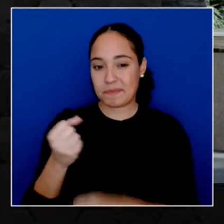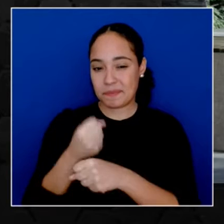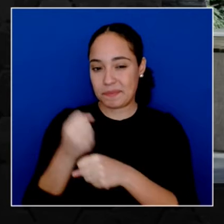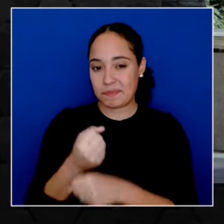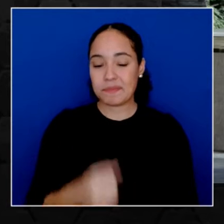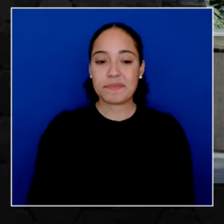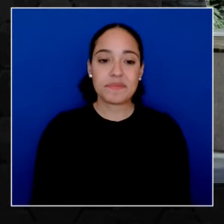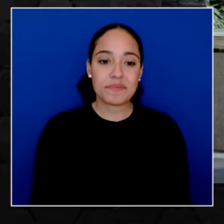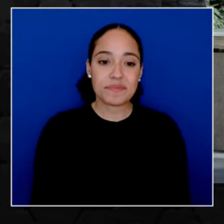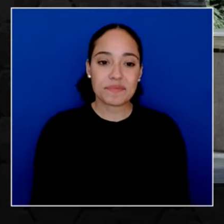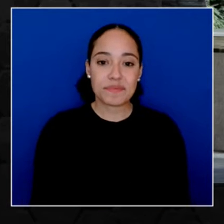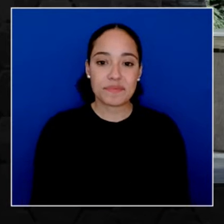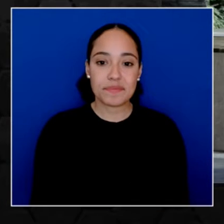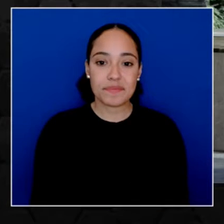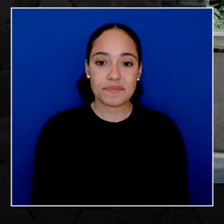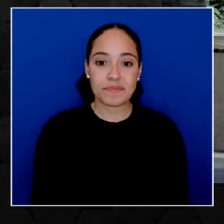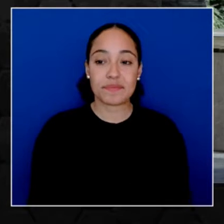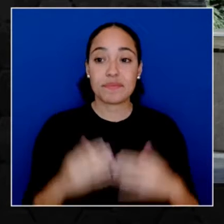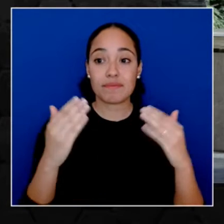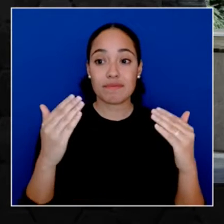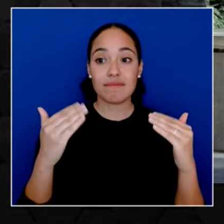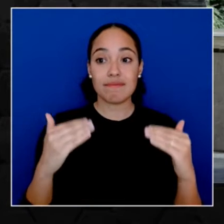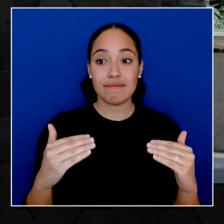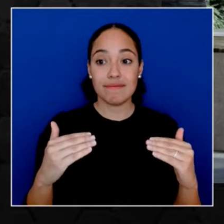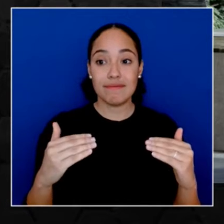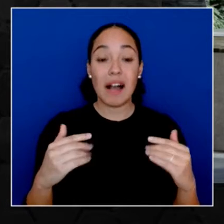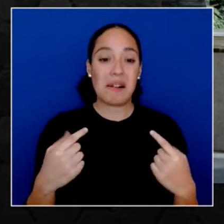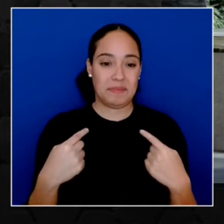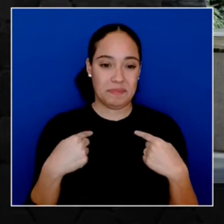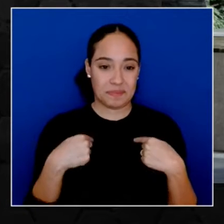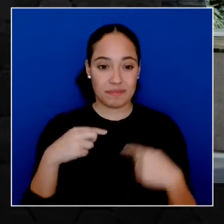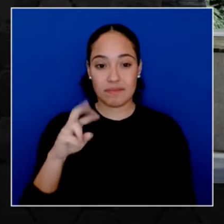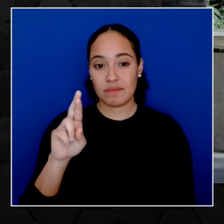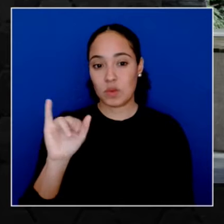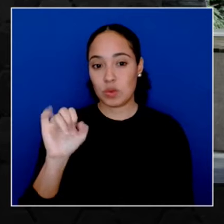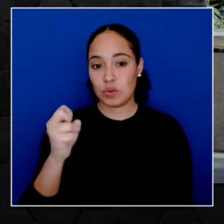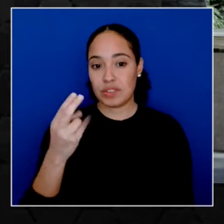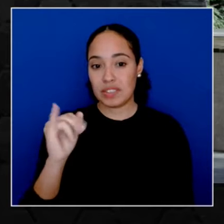Dimitri, for having me over. I'm Rashid, a Gold Microsoft Learn Student